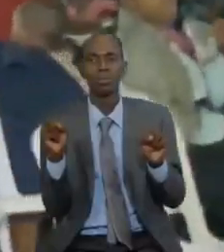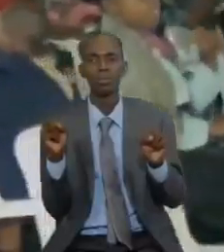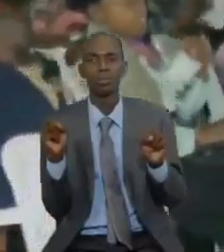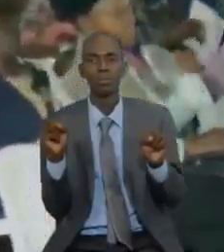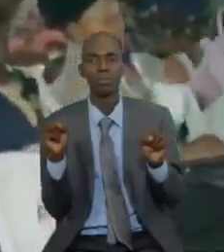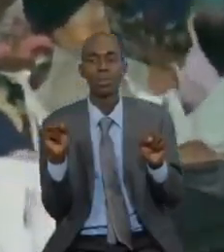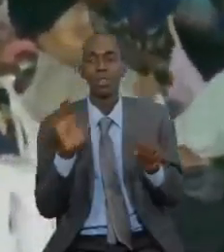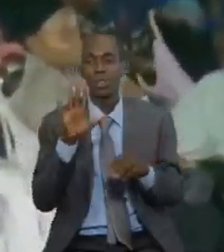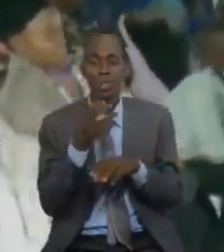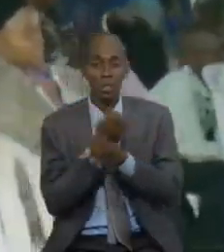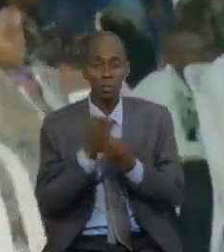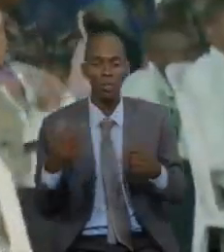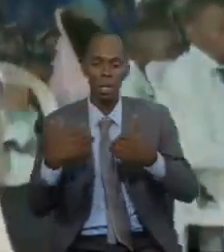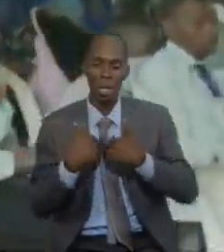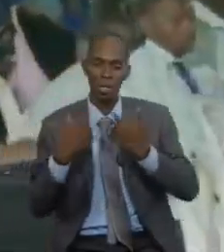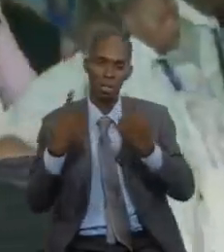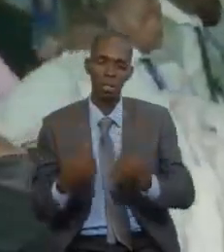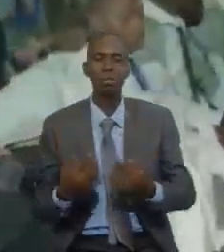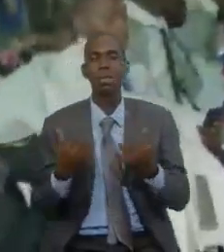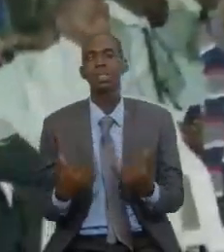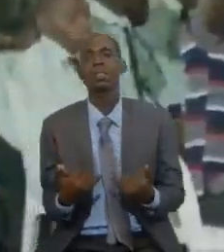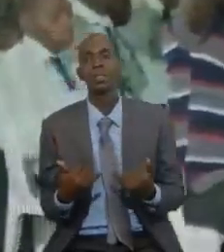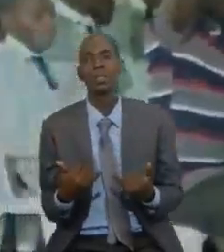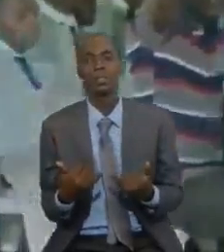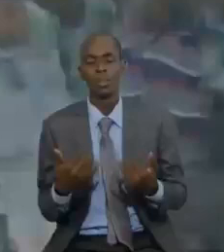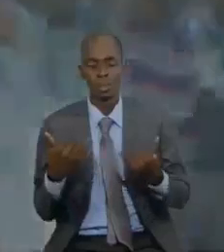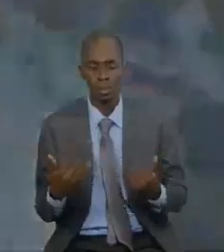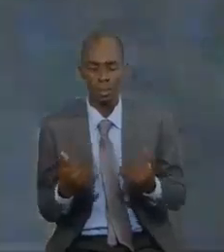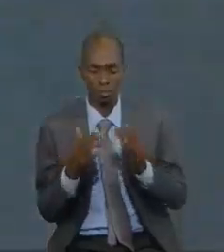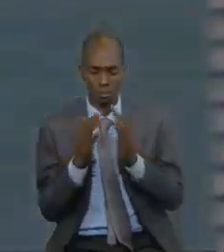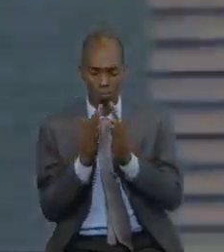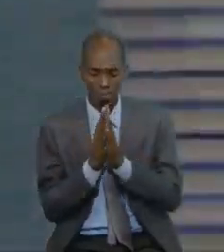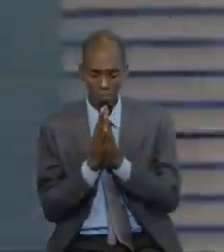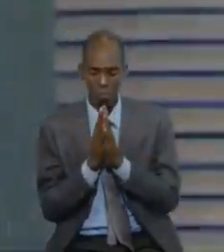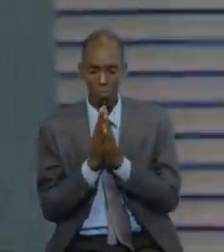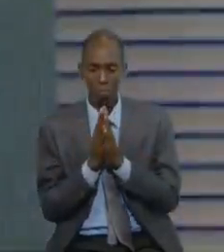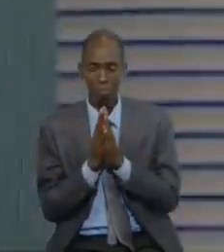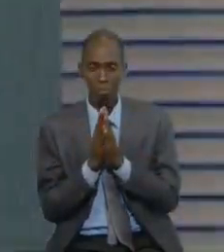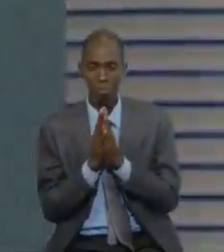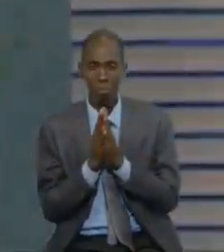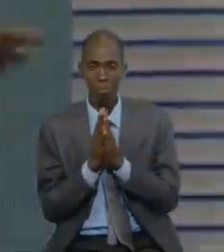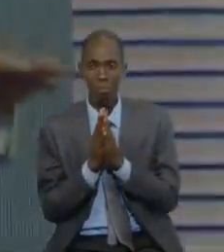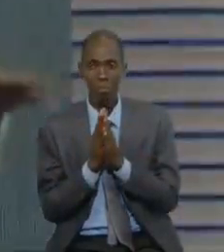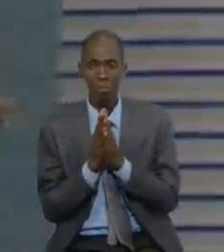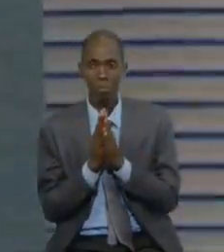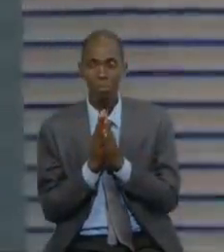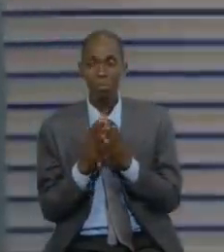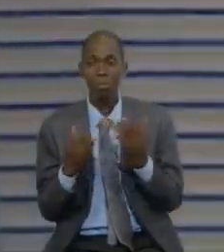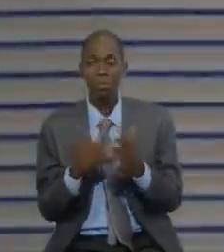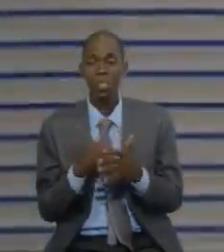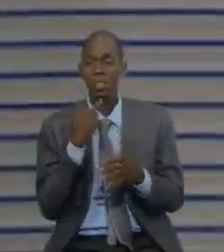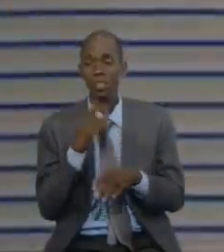Your salvation has come. Heads bowed and eyes closed. Heads bowed